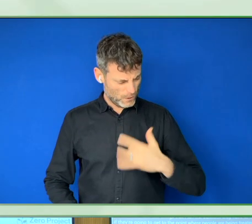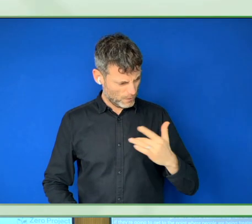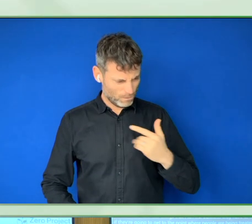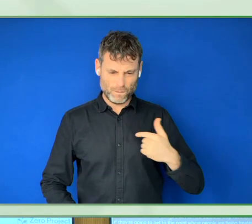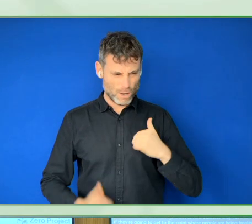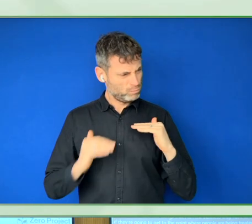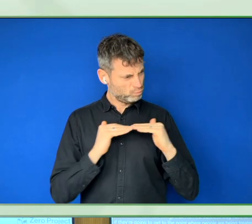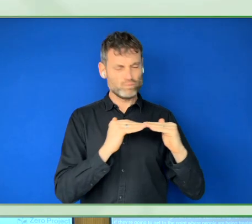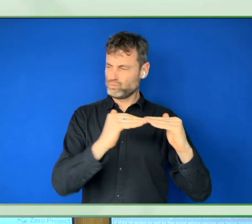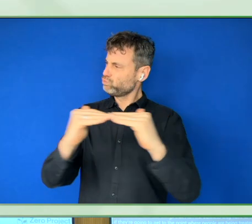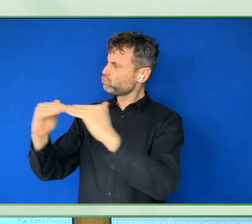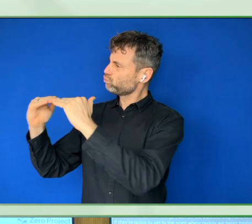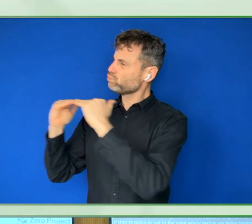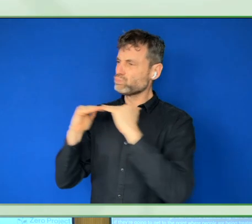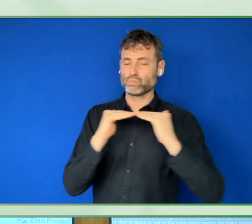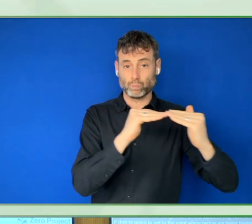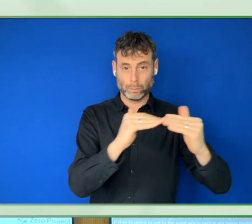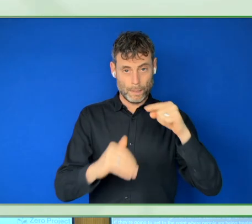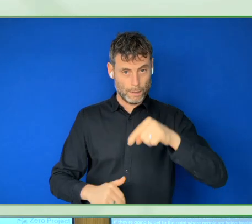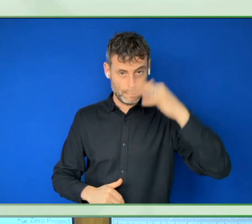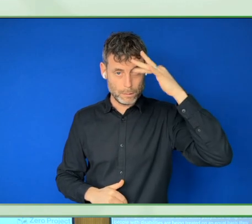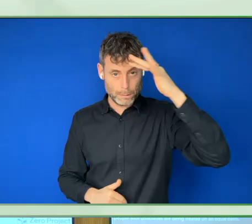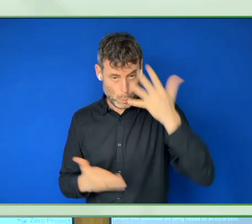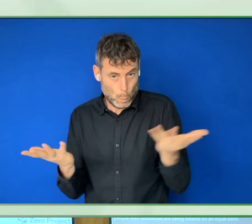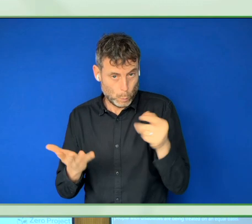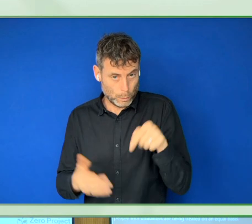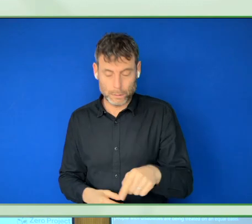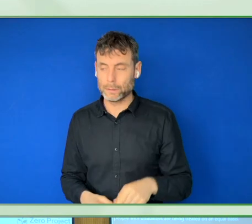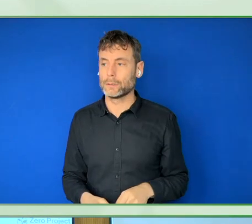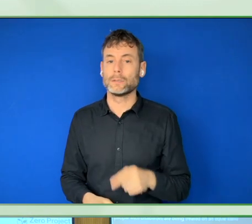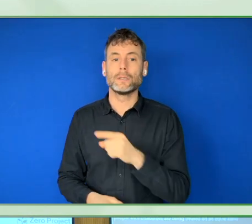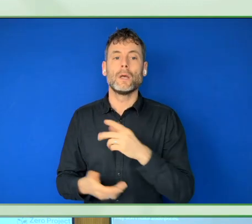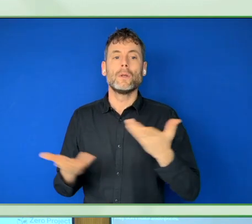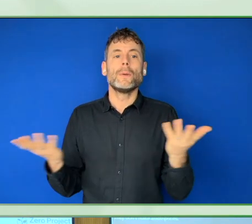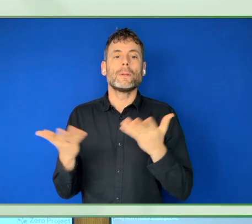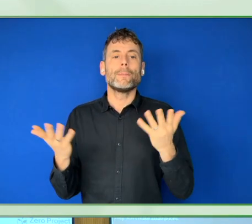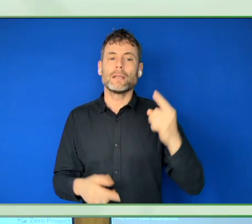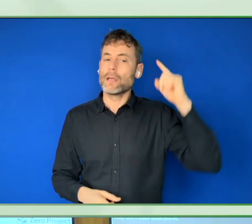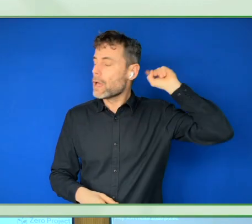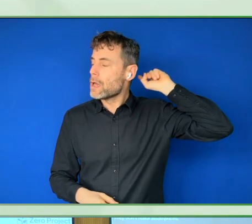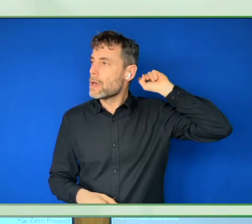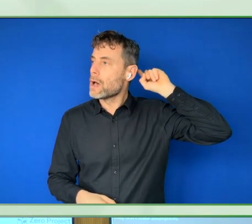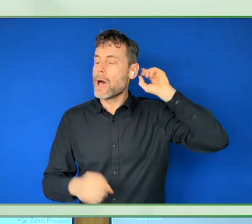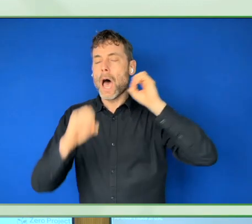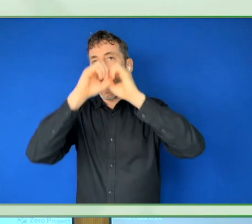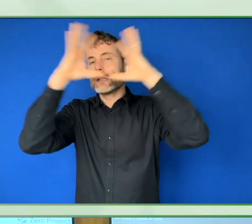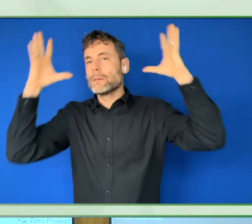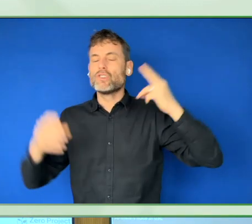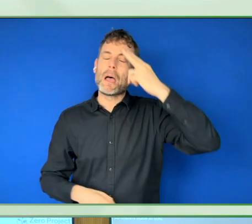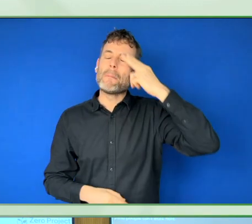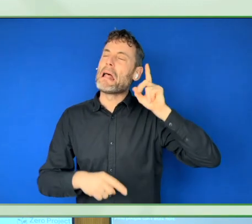treated on an equal basis. They don't make assumptions, so there's none of this blind people can't work here stuff, deaf people can't work in